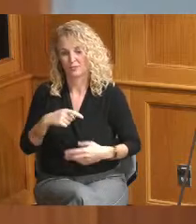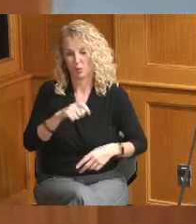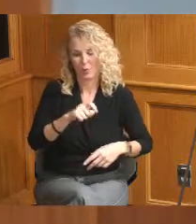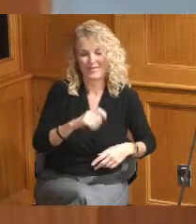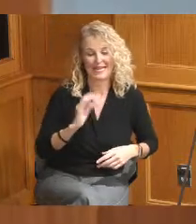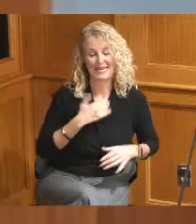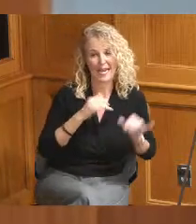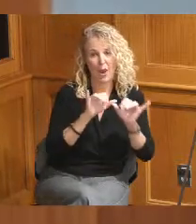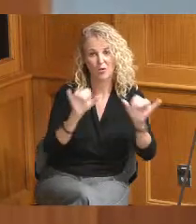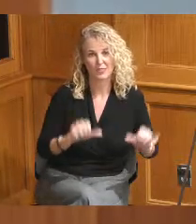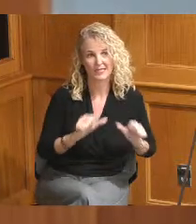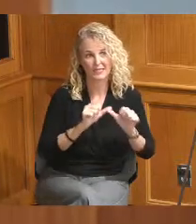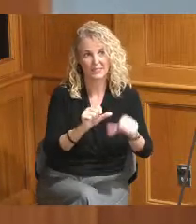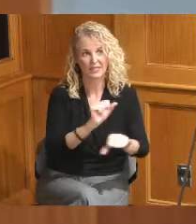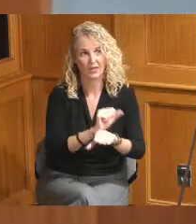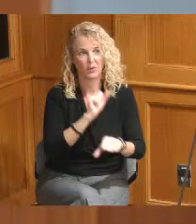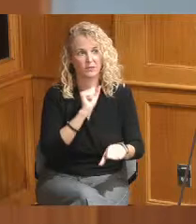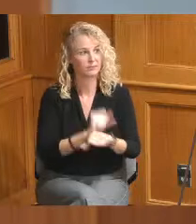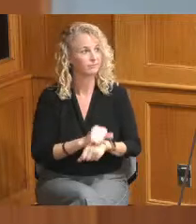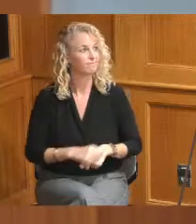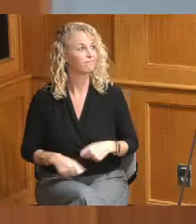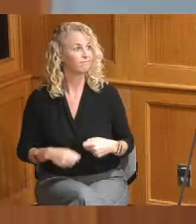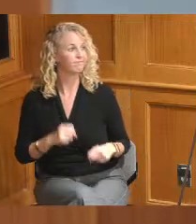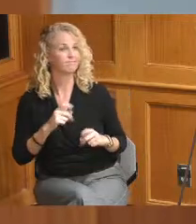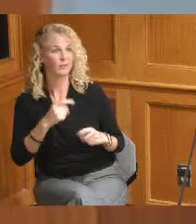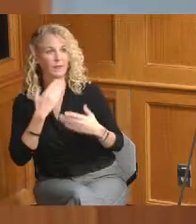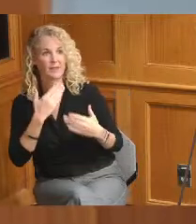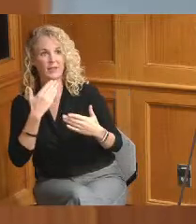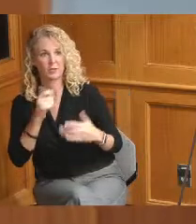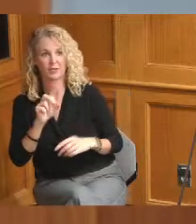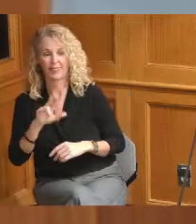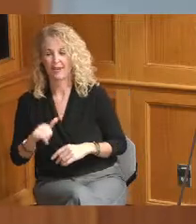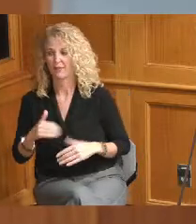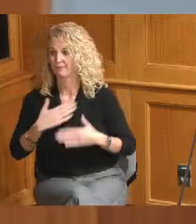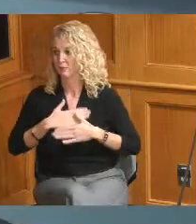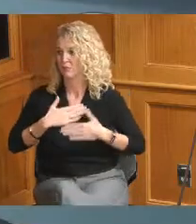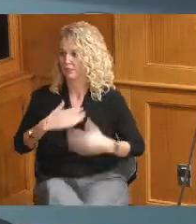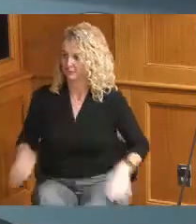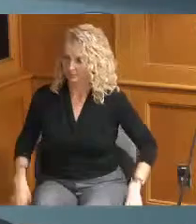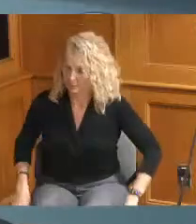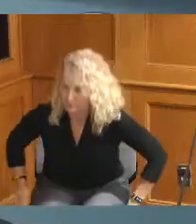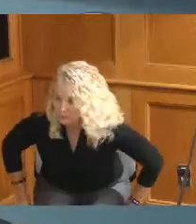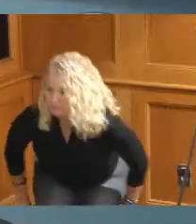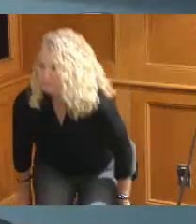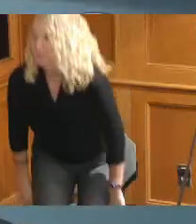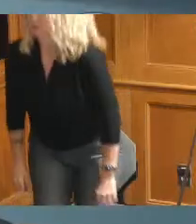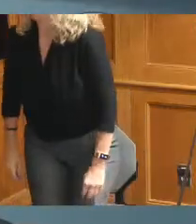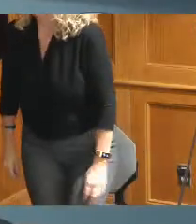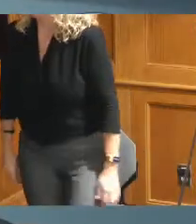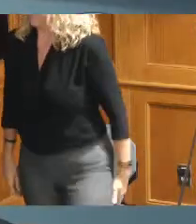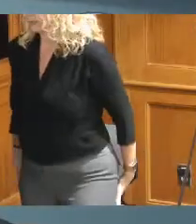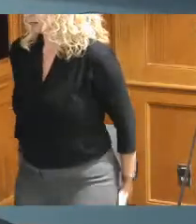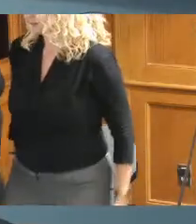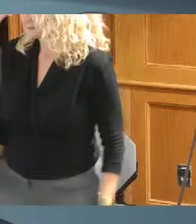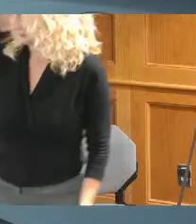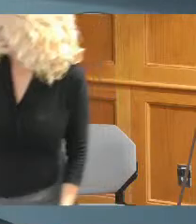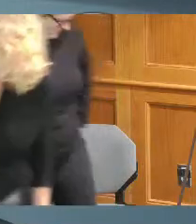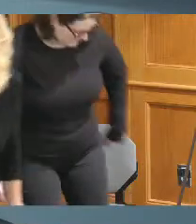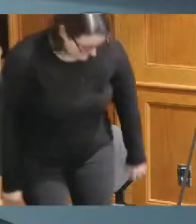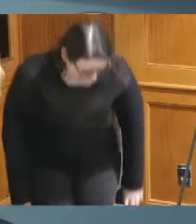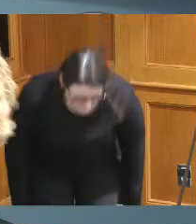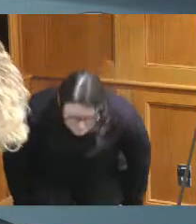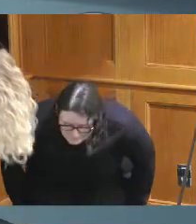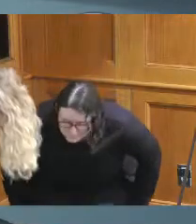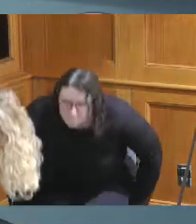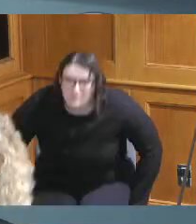need our system to continue working. And so, yes, thank you. Thank you. Is there any other comment